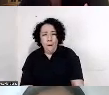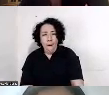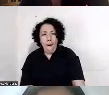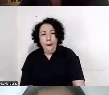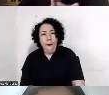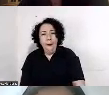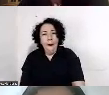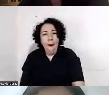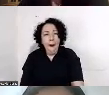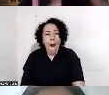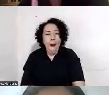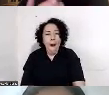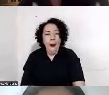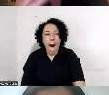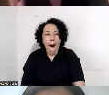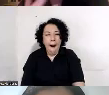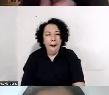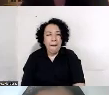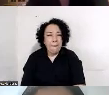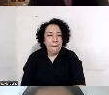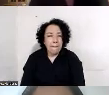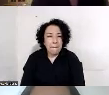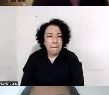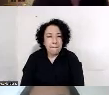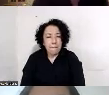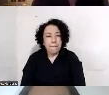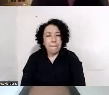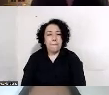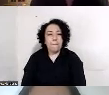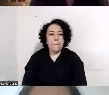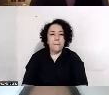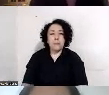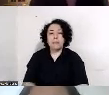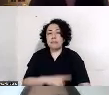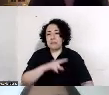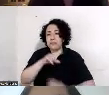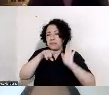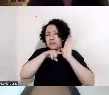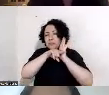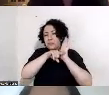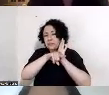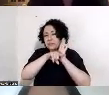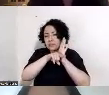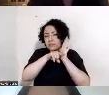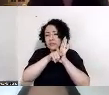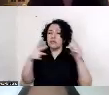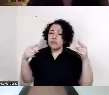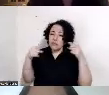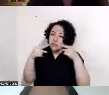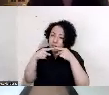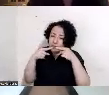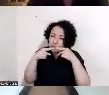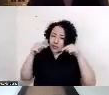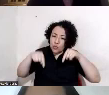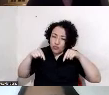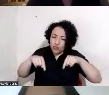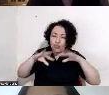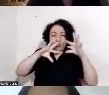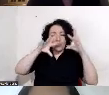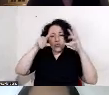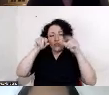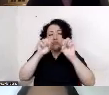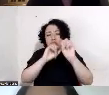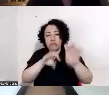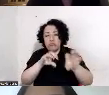these students when we do these things. E essa pesquisa, ela se aplica a todas as áreas de ensino, ensino fundamental,